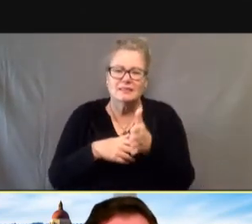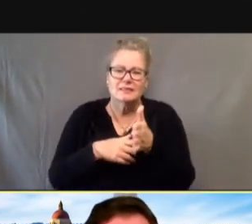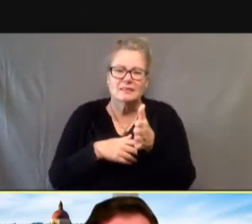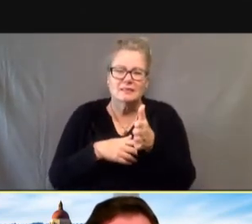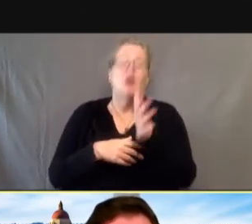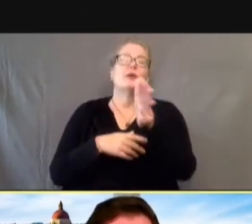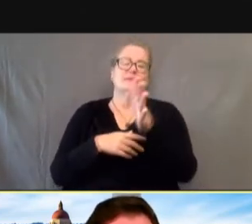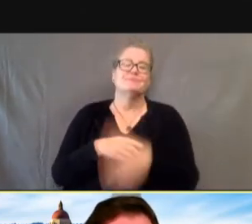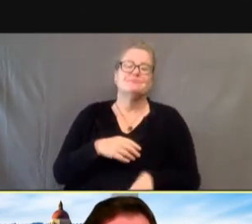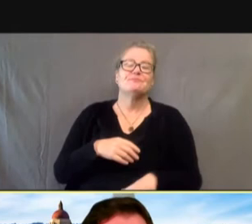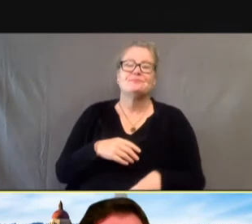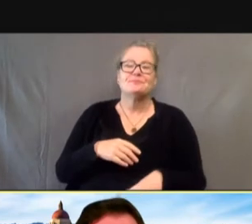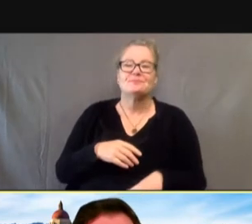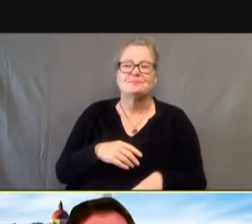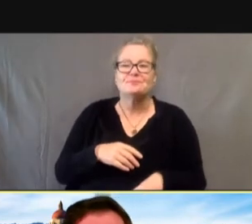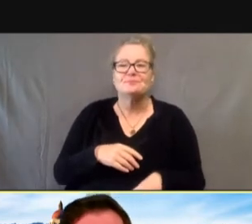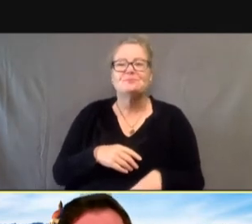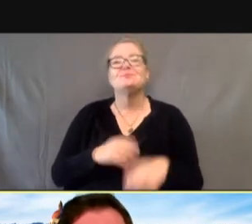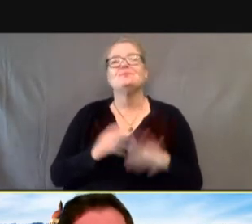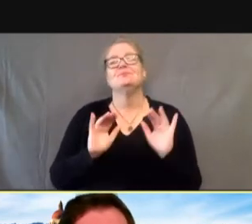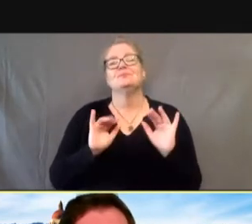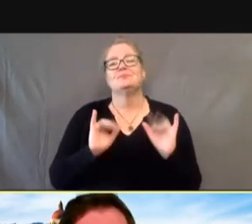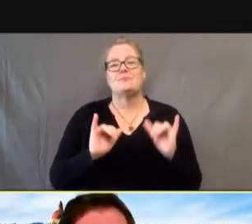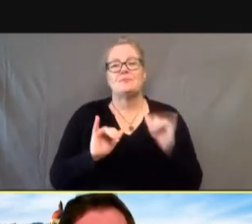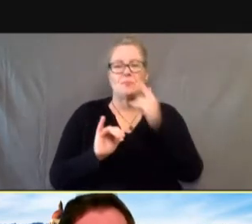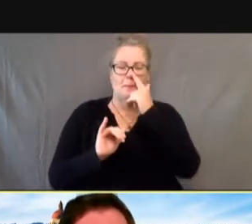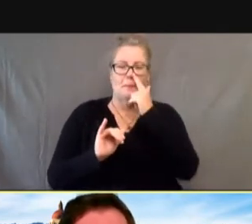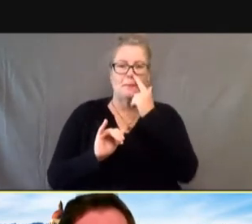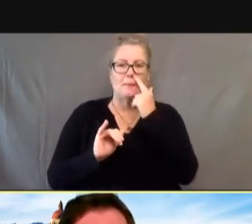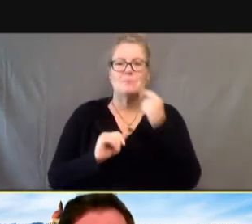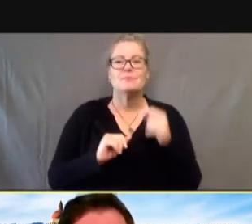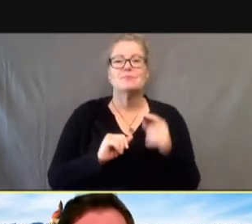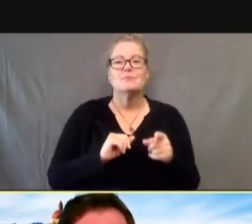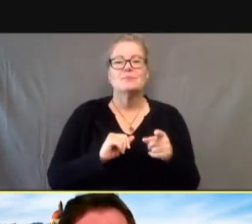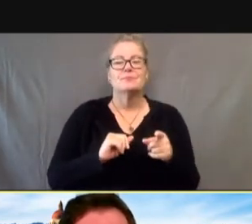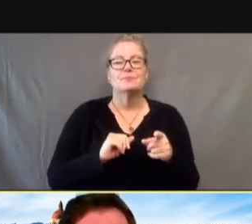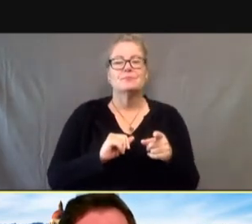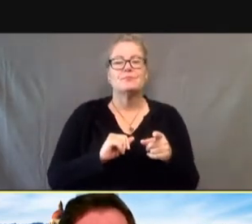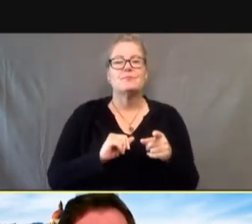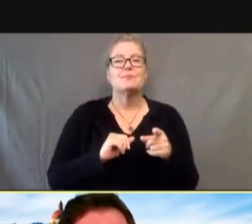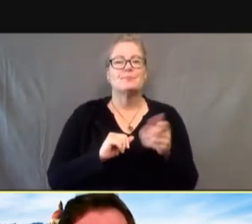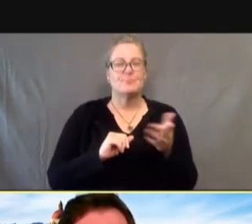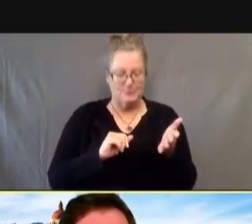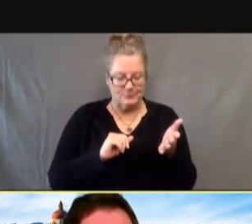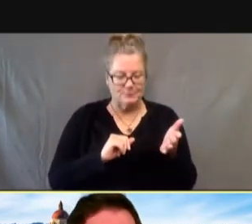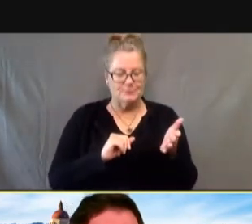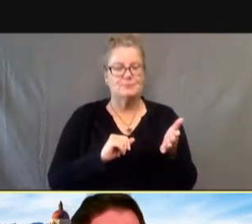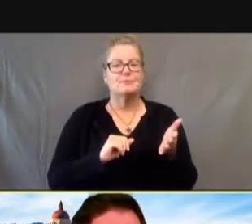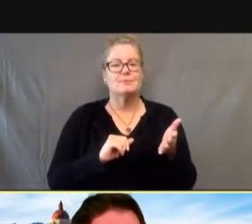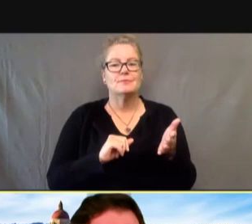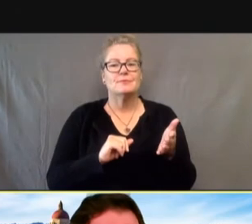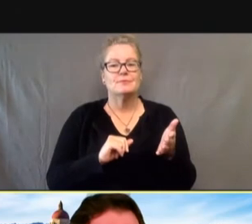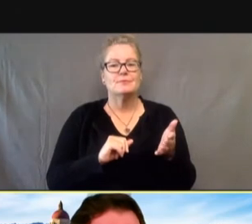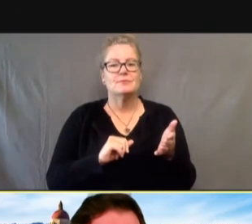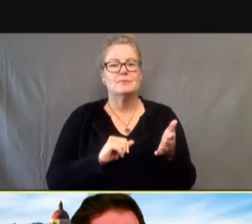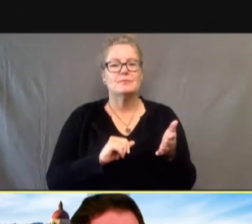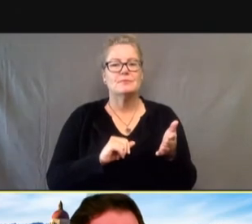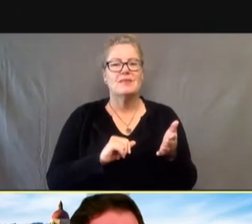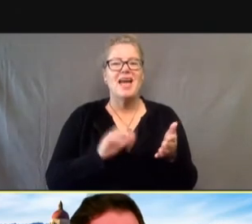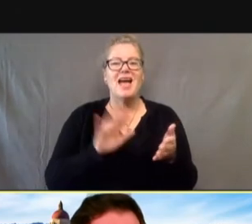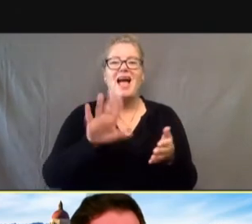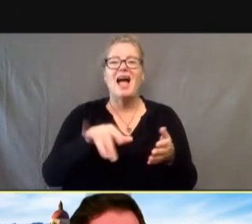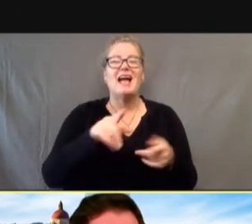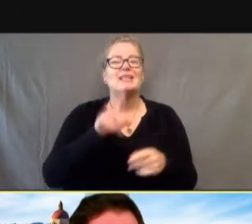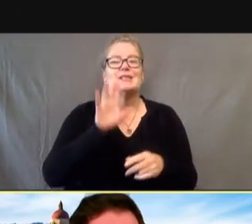All right. So, you know, one of the first things that, actually, you know what? Go back. I take that